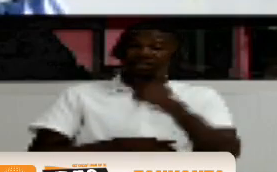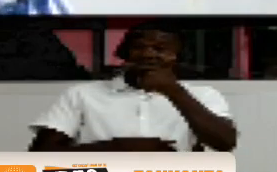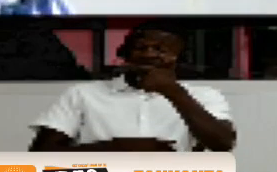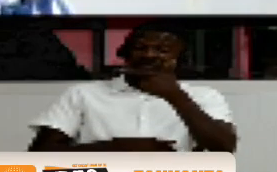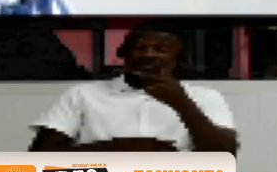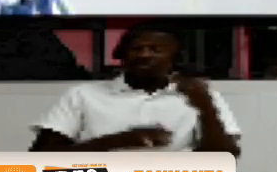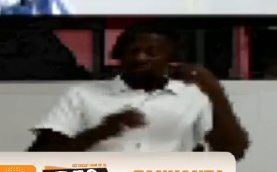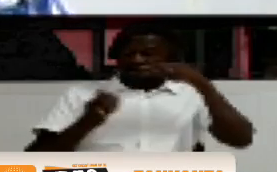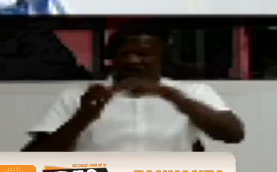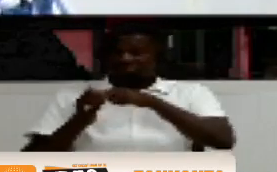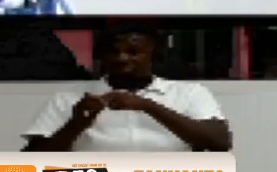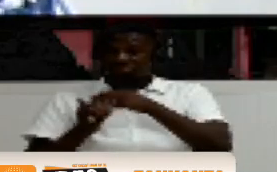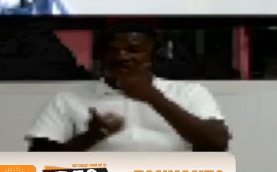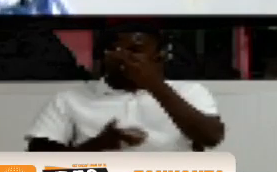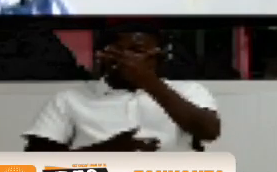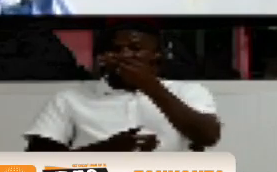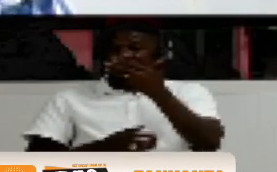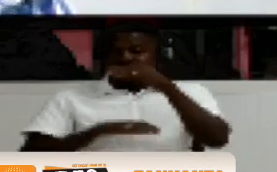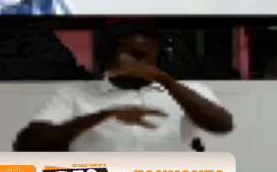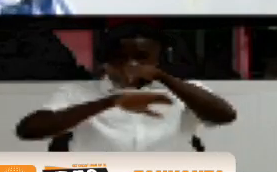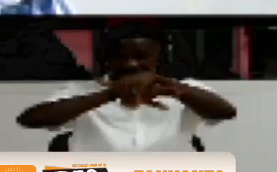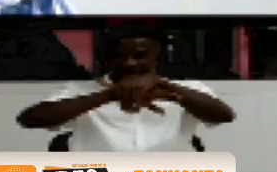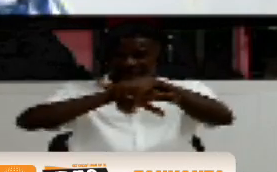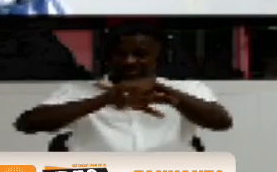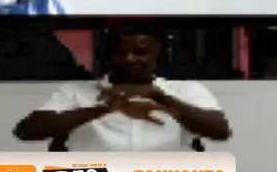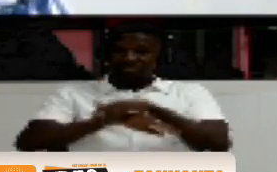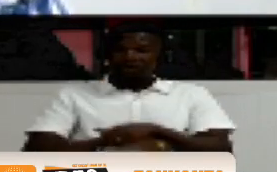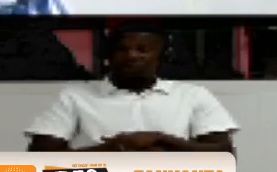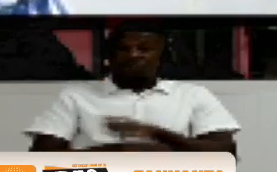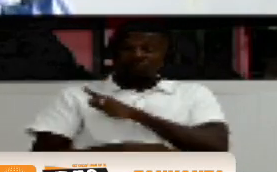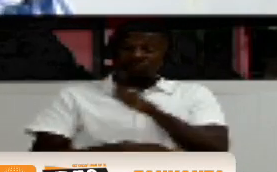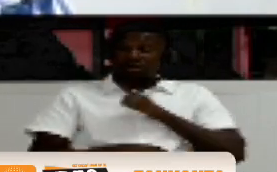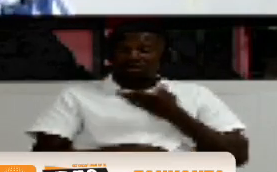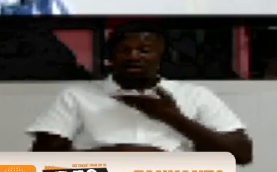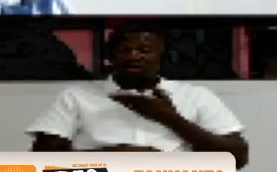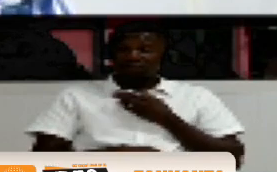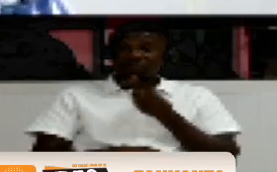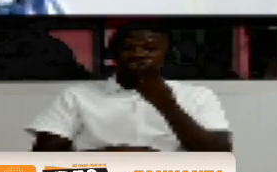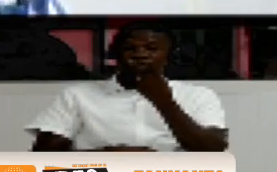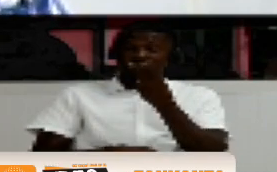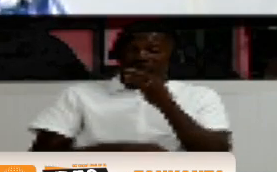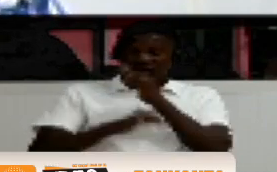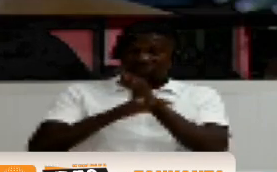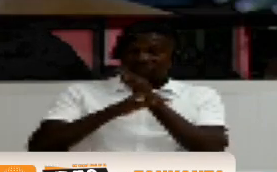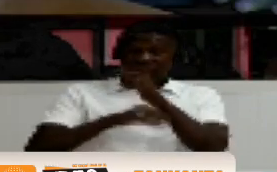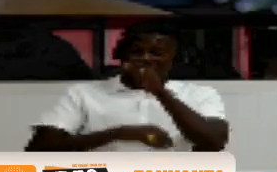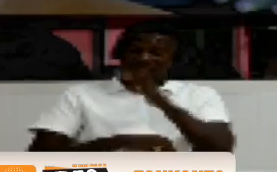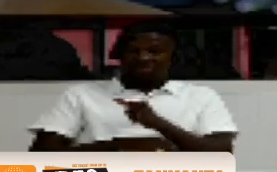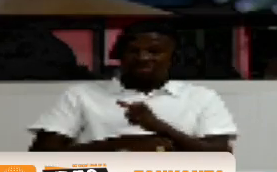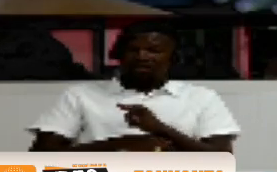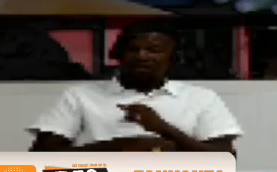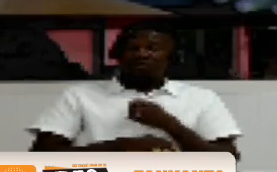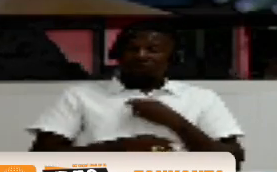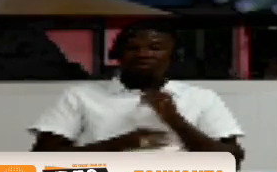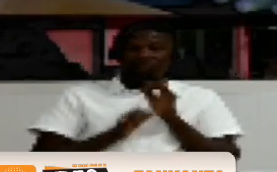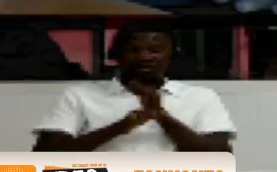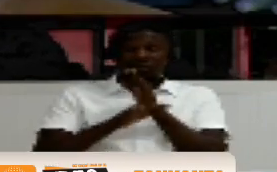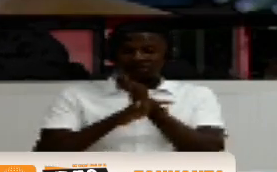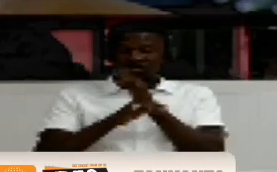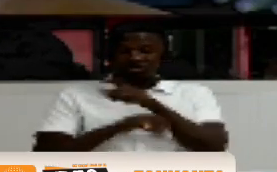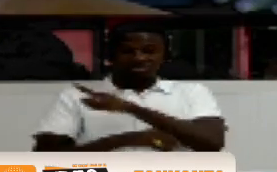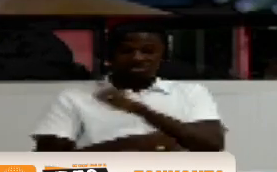7 o'clock to 9 in the evening. We have two ustas that will come and teach us Quranic.